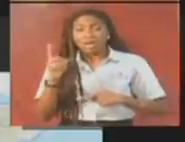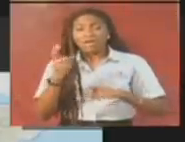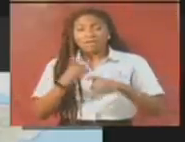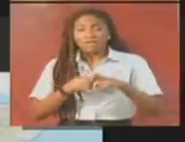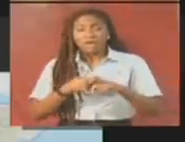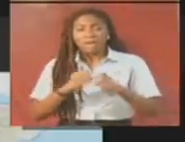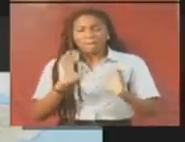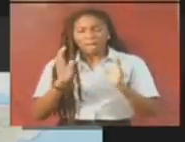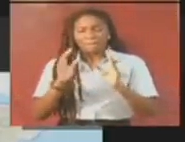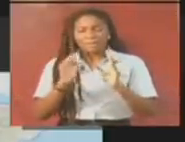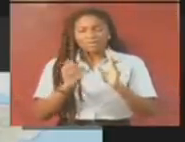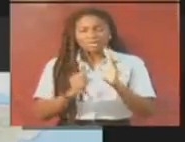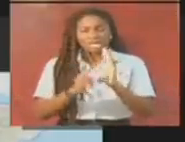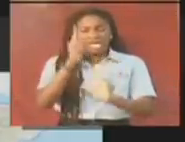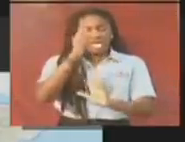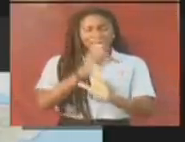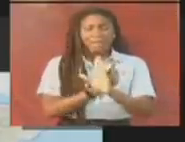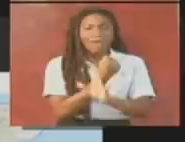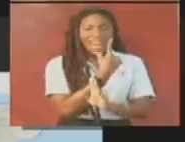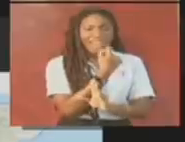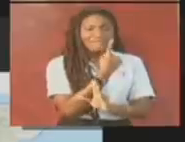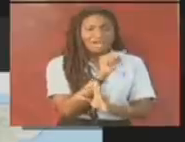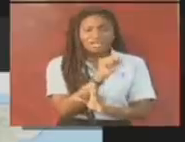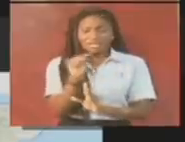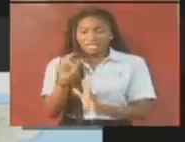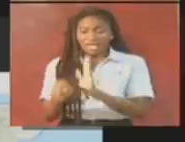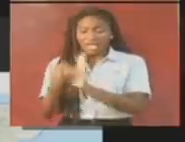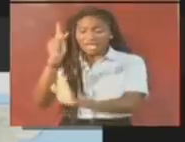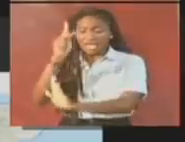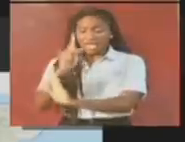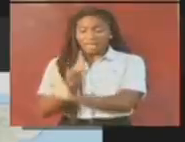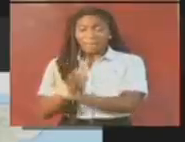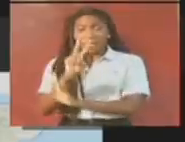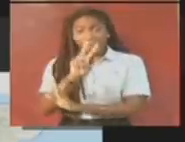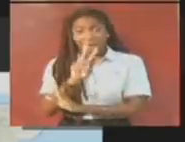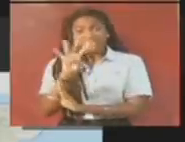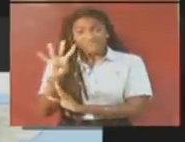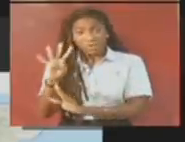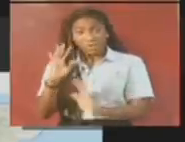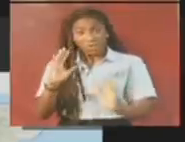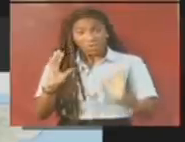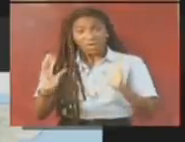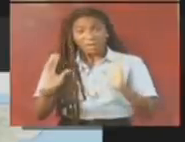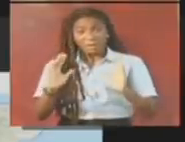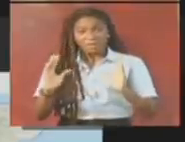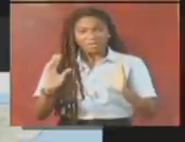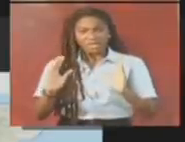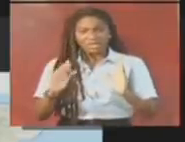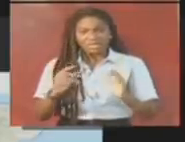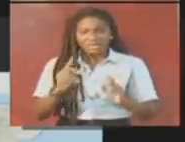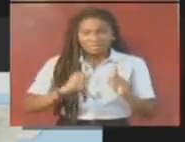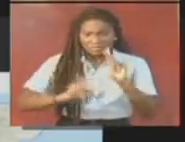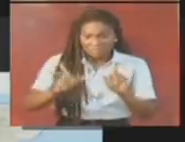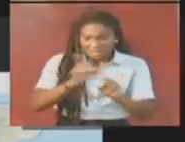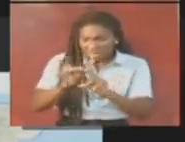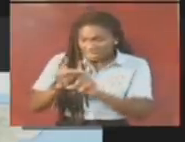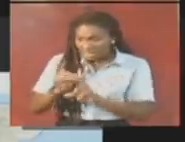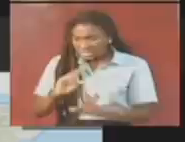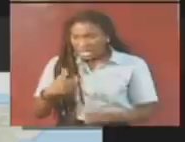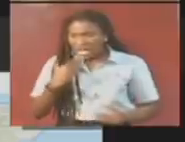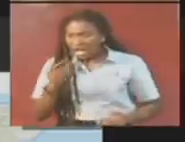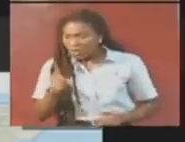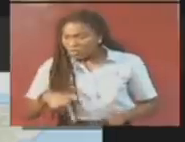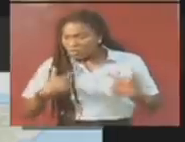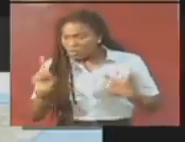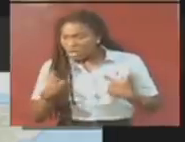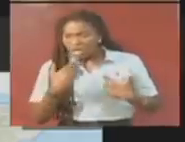period 11th of April to the 24th of April 2021, I will point out at this point in time that epidemiological